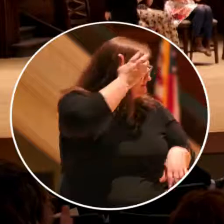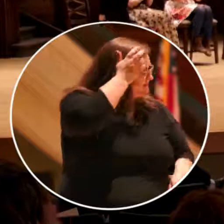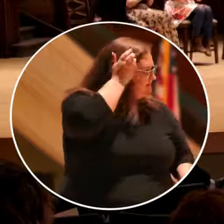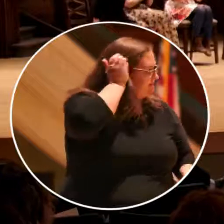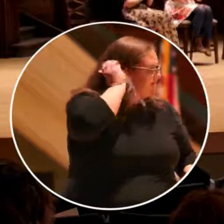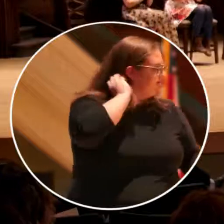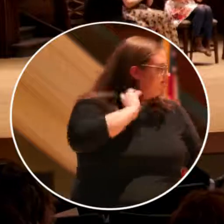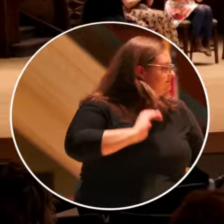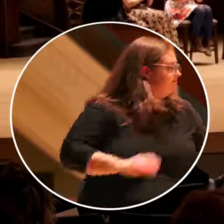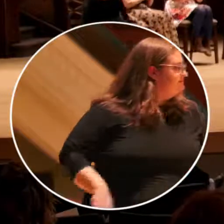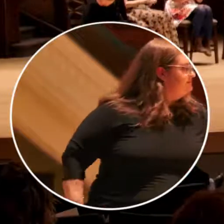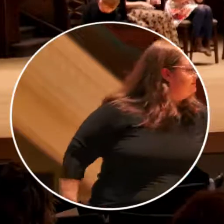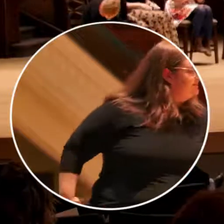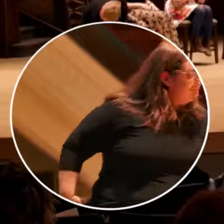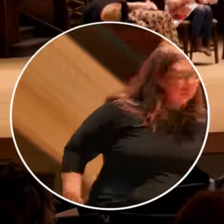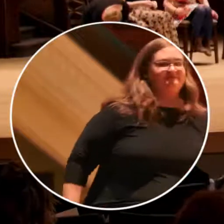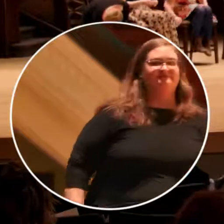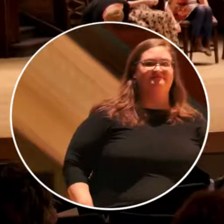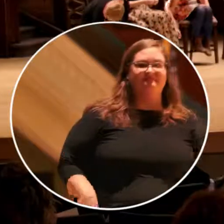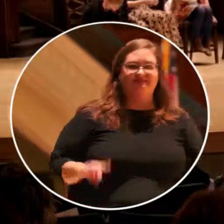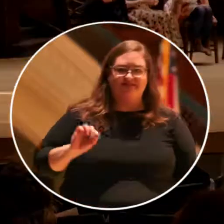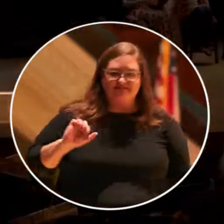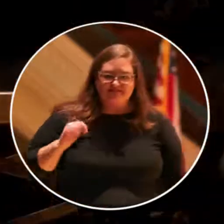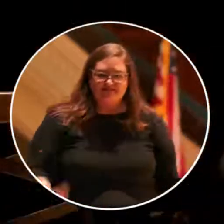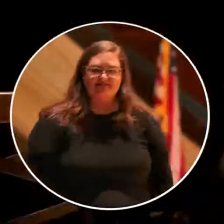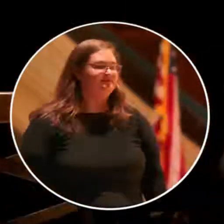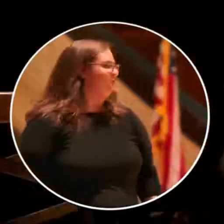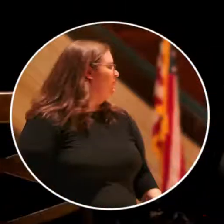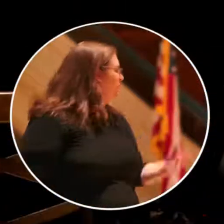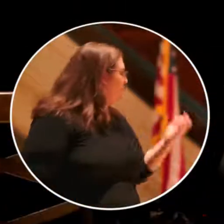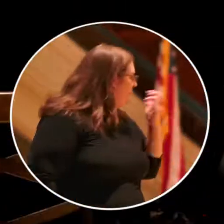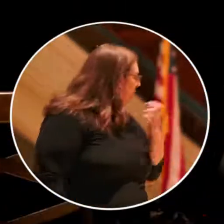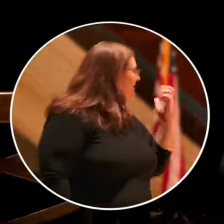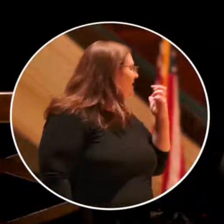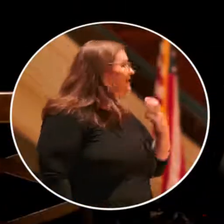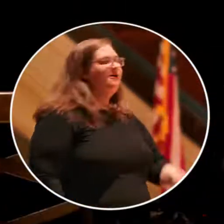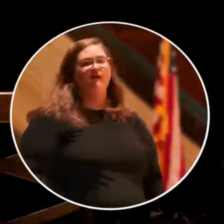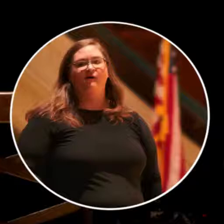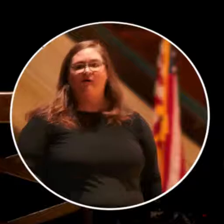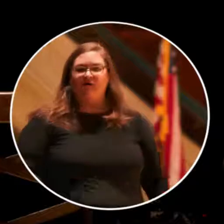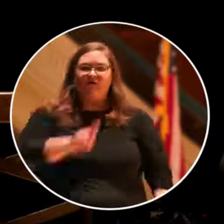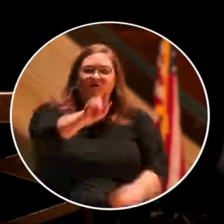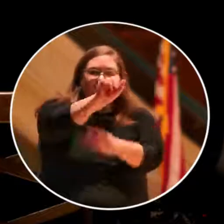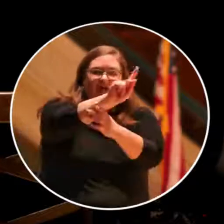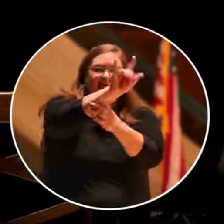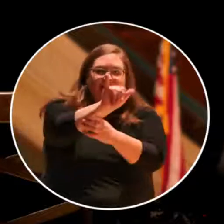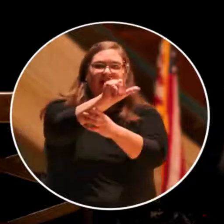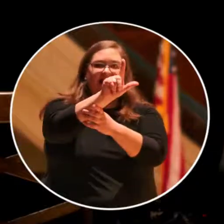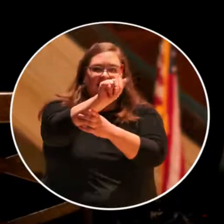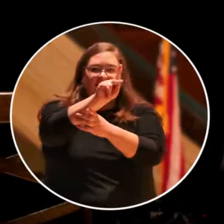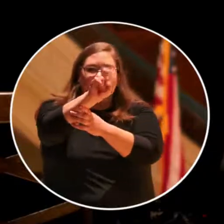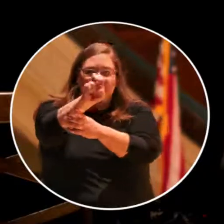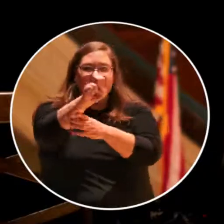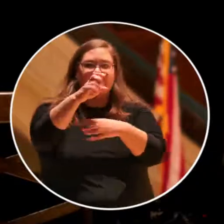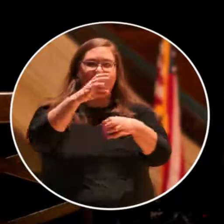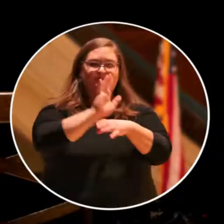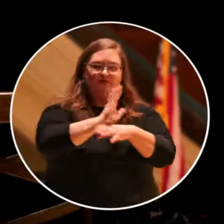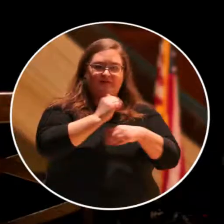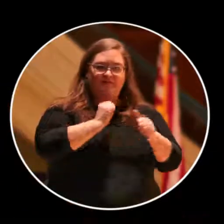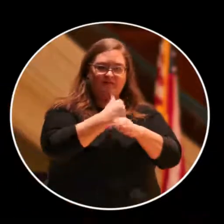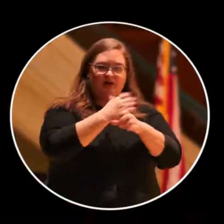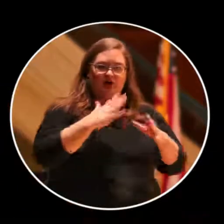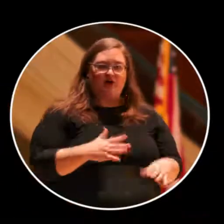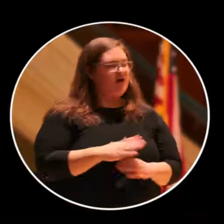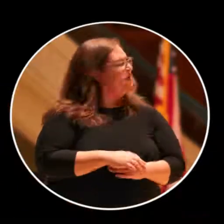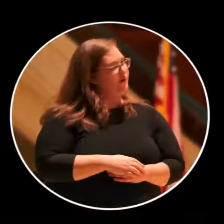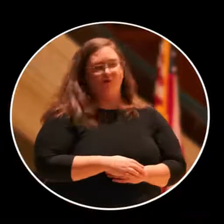Man, damn you, Ricky Lake. Ooh. Too much knowledge, too much knowledge. Thank